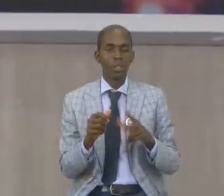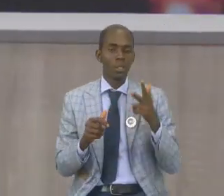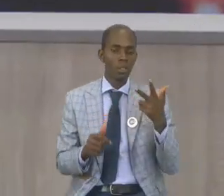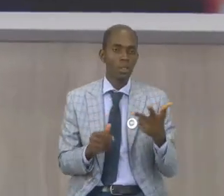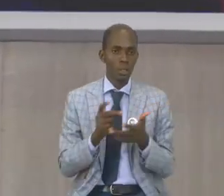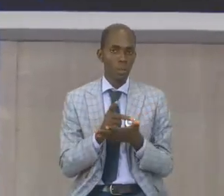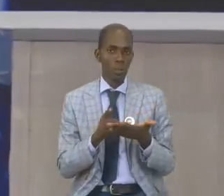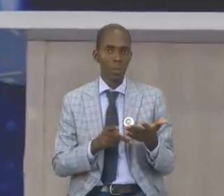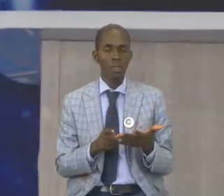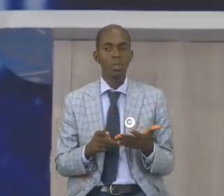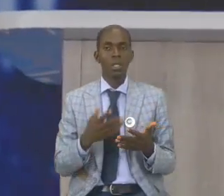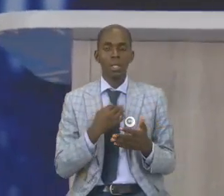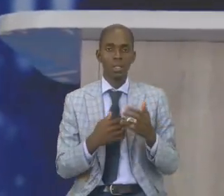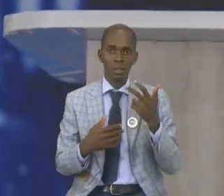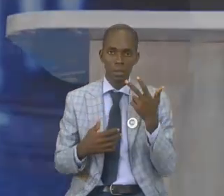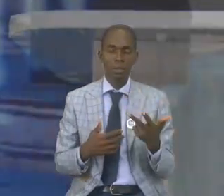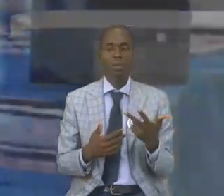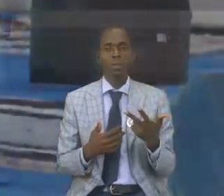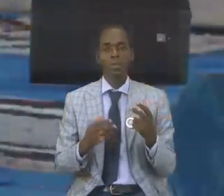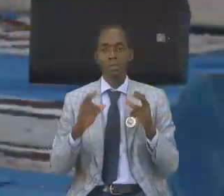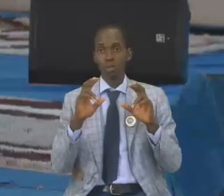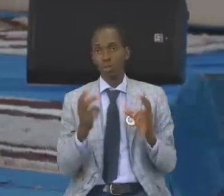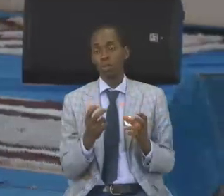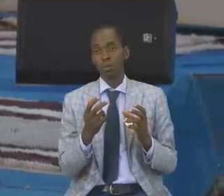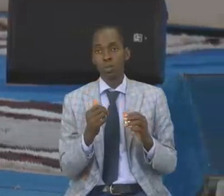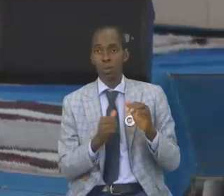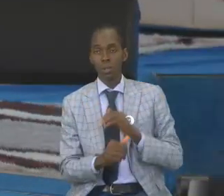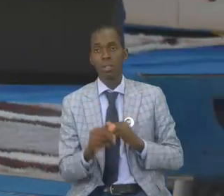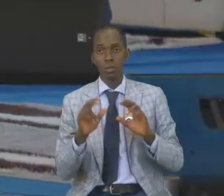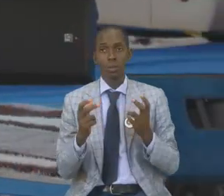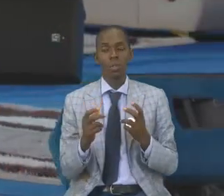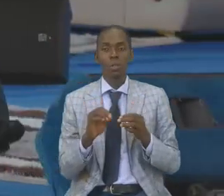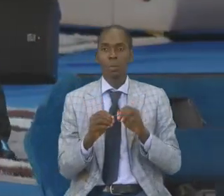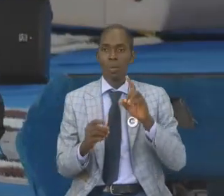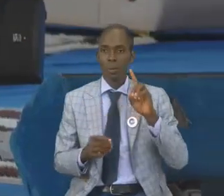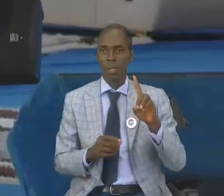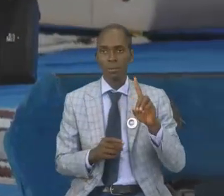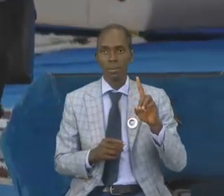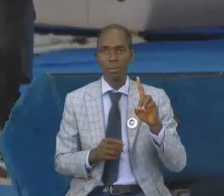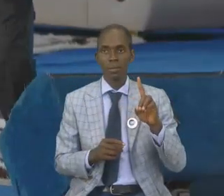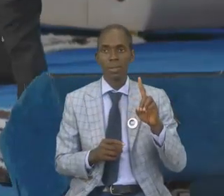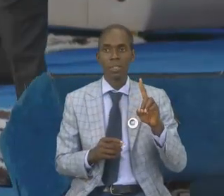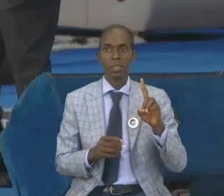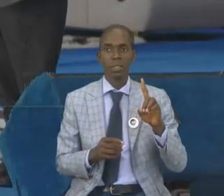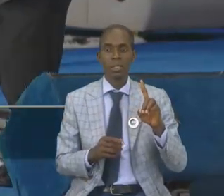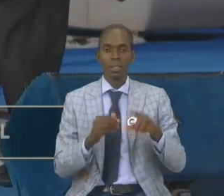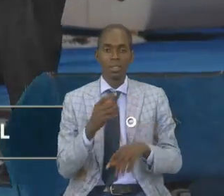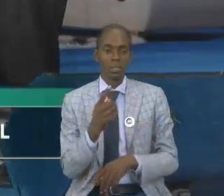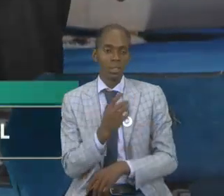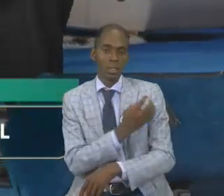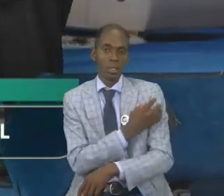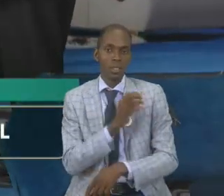and 3 subtitles. We're looking at number 1, recharged